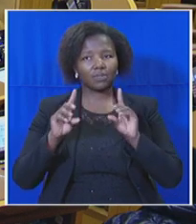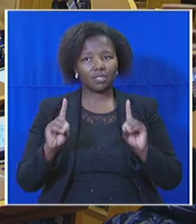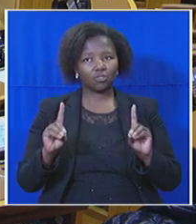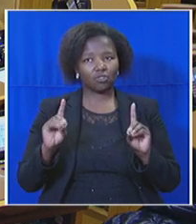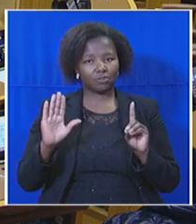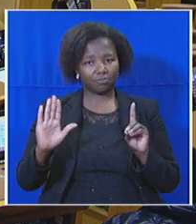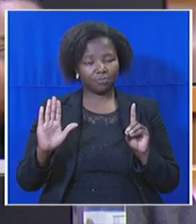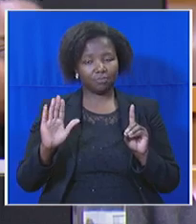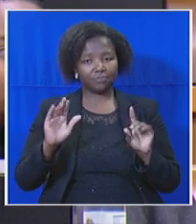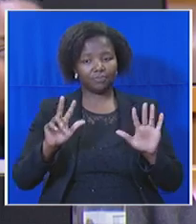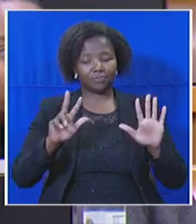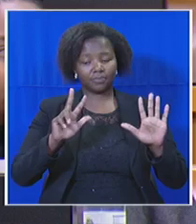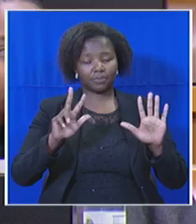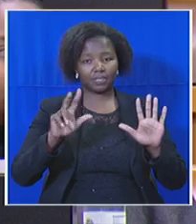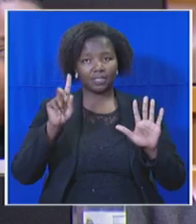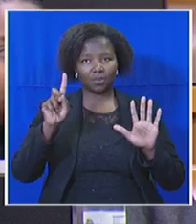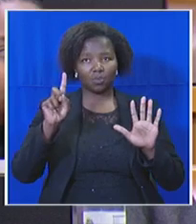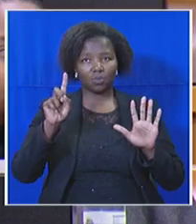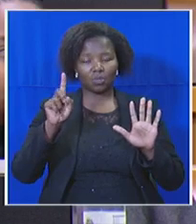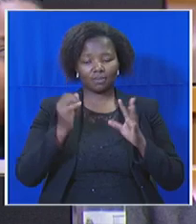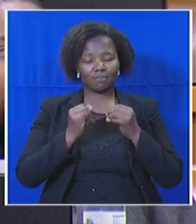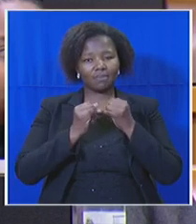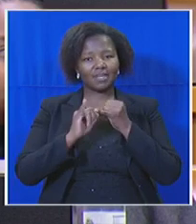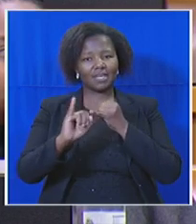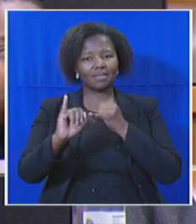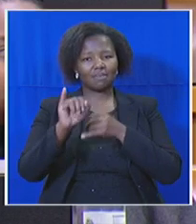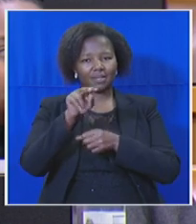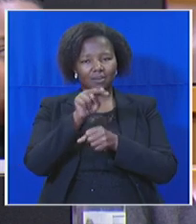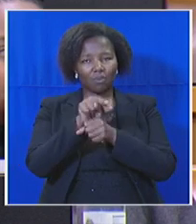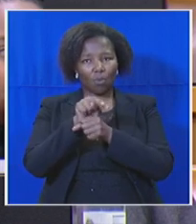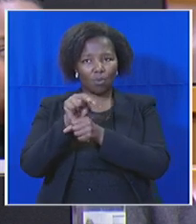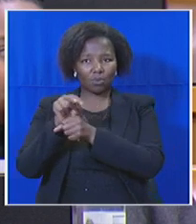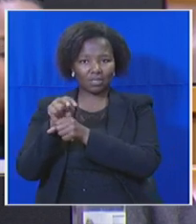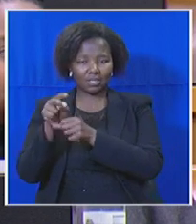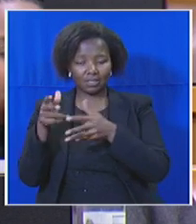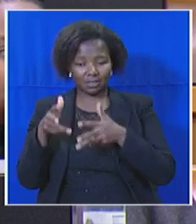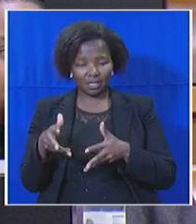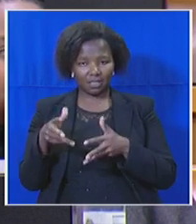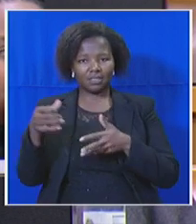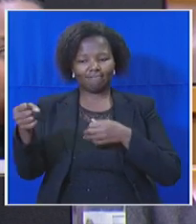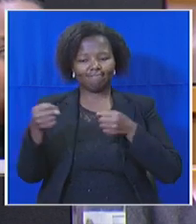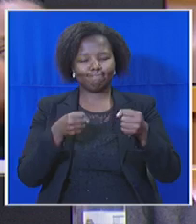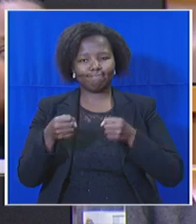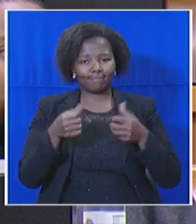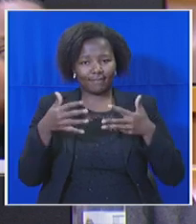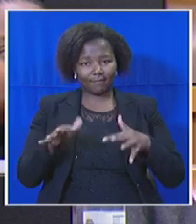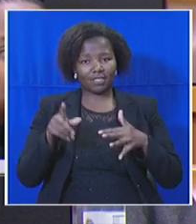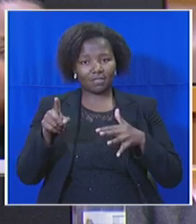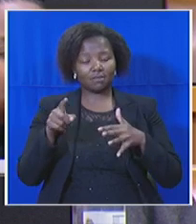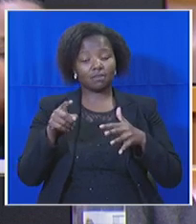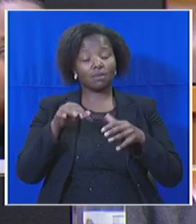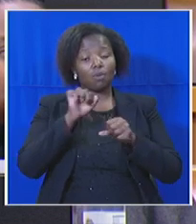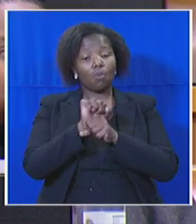which 81 independent monitors were appointed and are to be deployed to all education districts in our